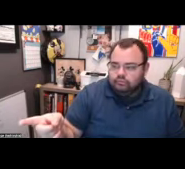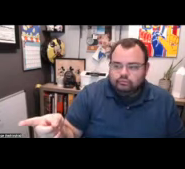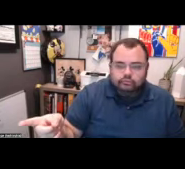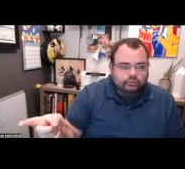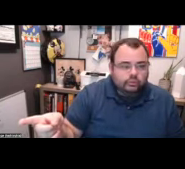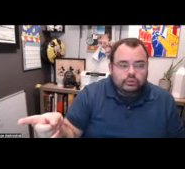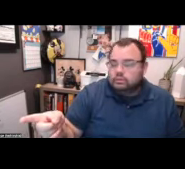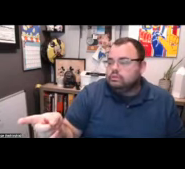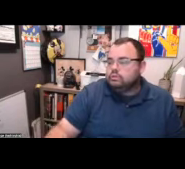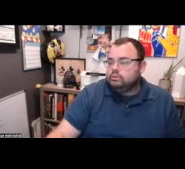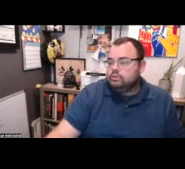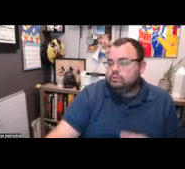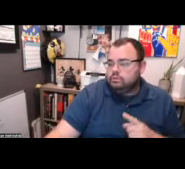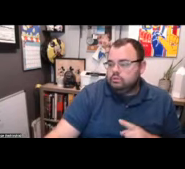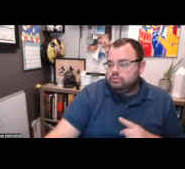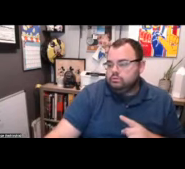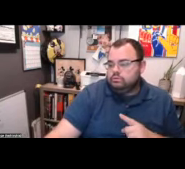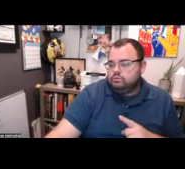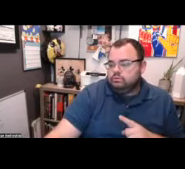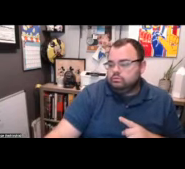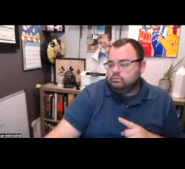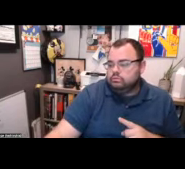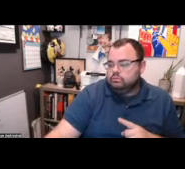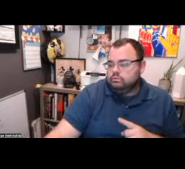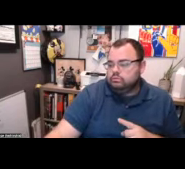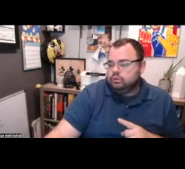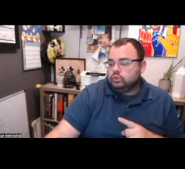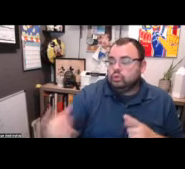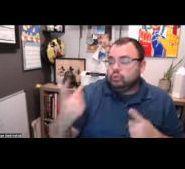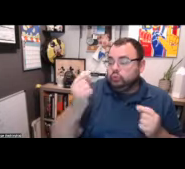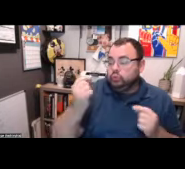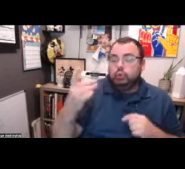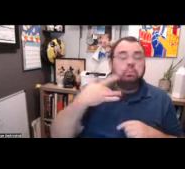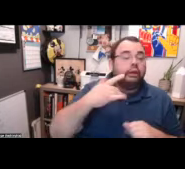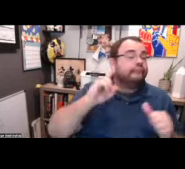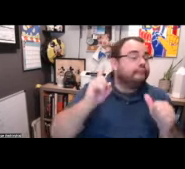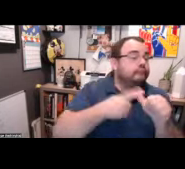You can hear that, yeah? Beep, beep.